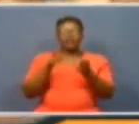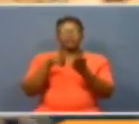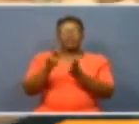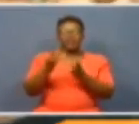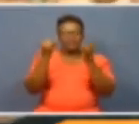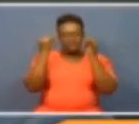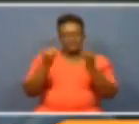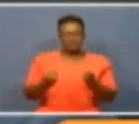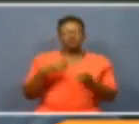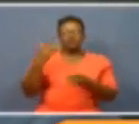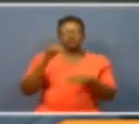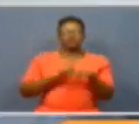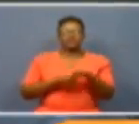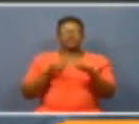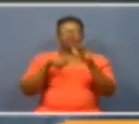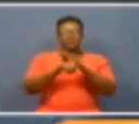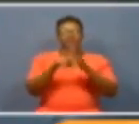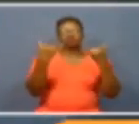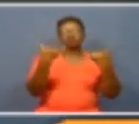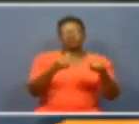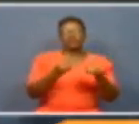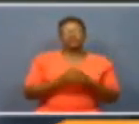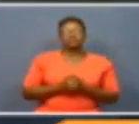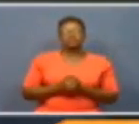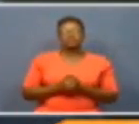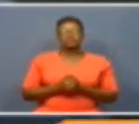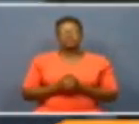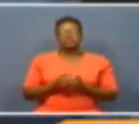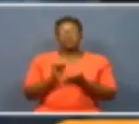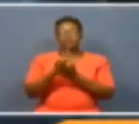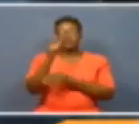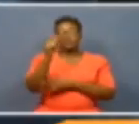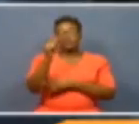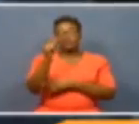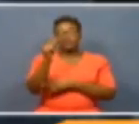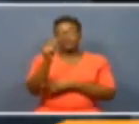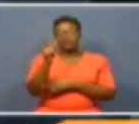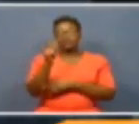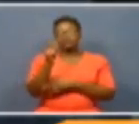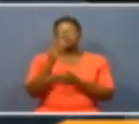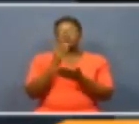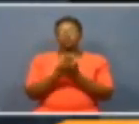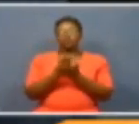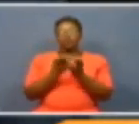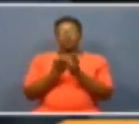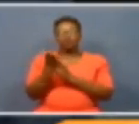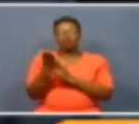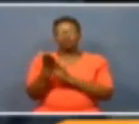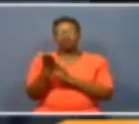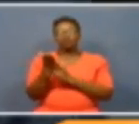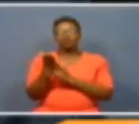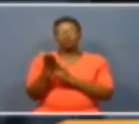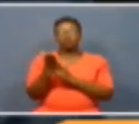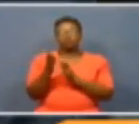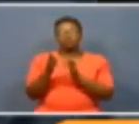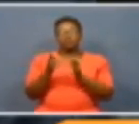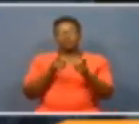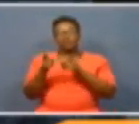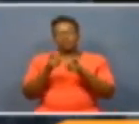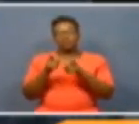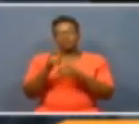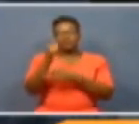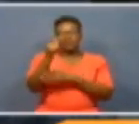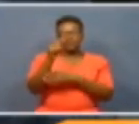the field. The tender sourced was through restricted tendering, that the prices